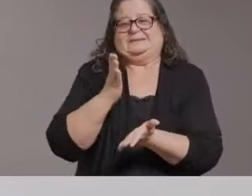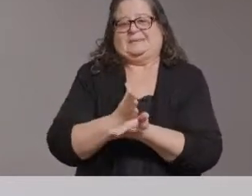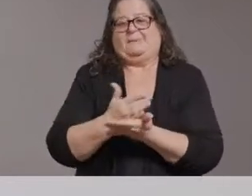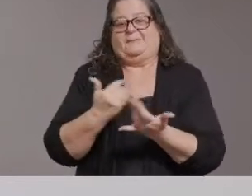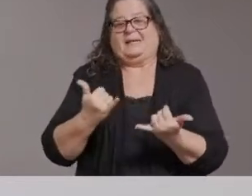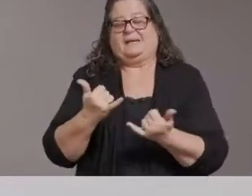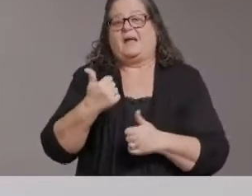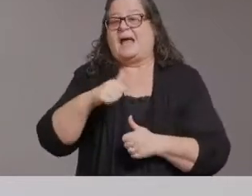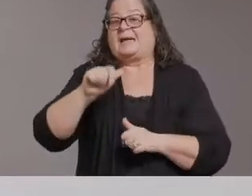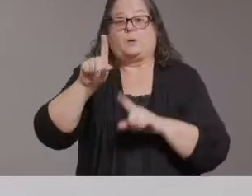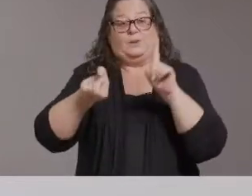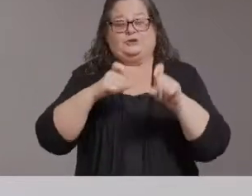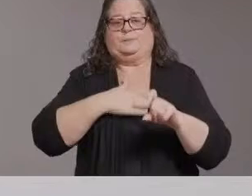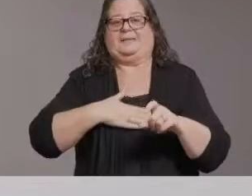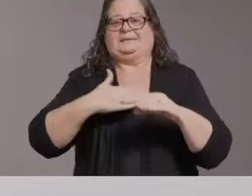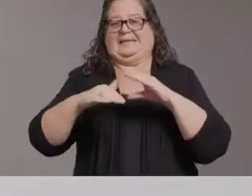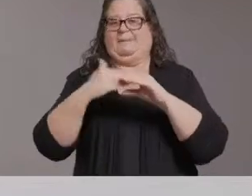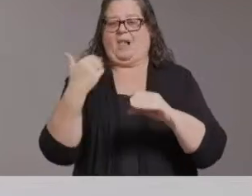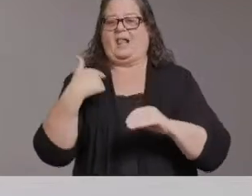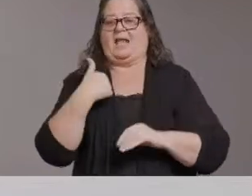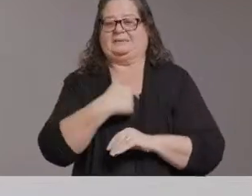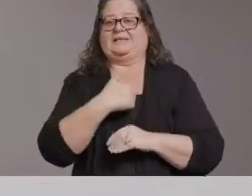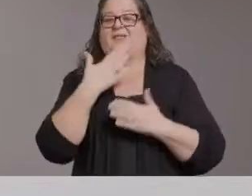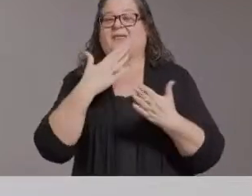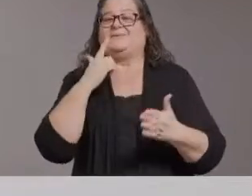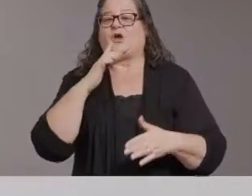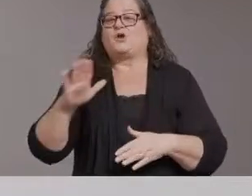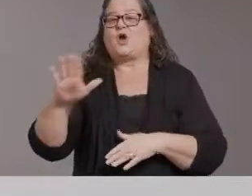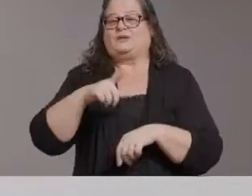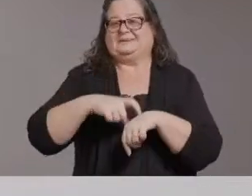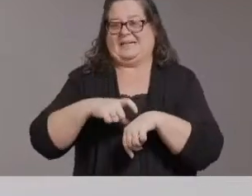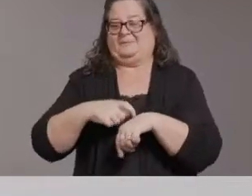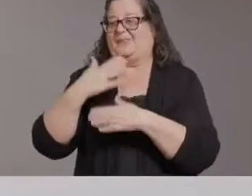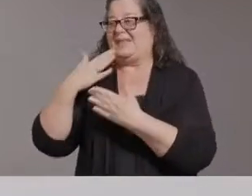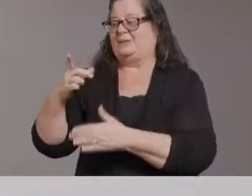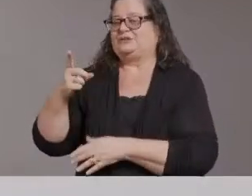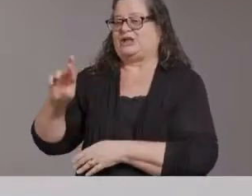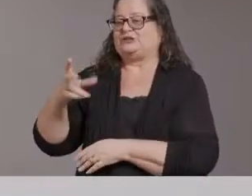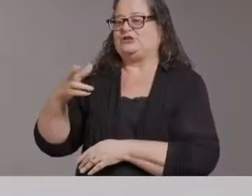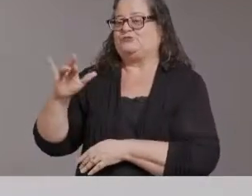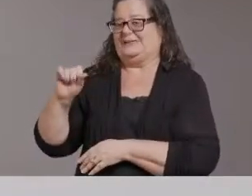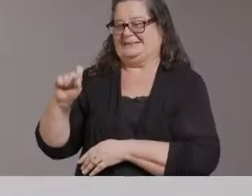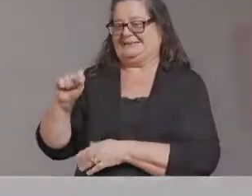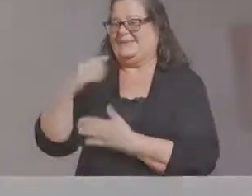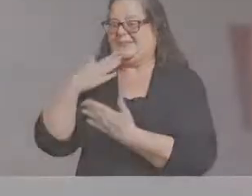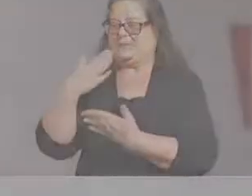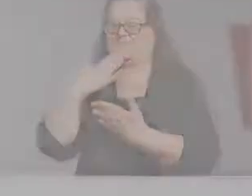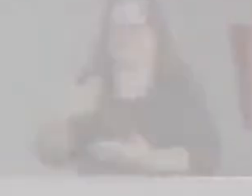please email us. And thank you for your time, Dr. Christ. Thank you, everybody, for joining us today.